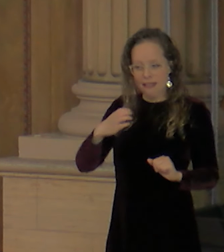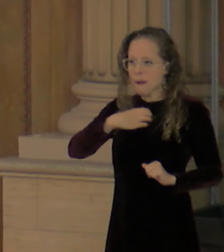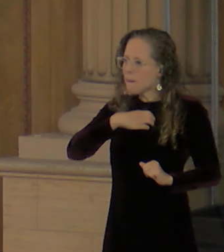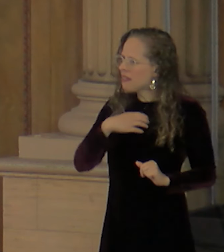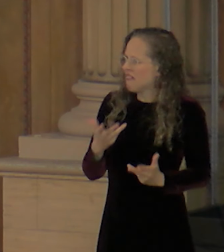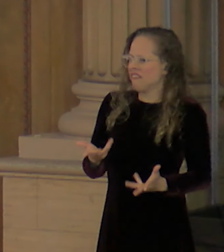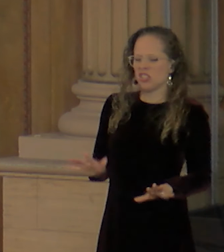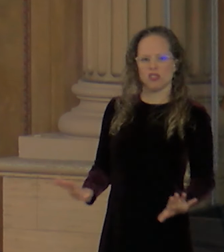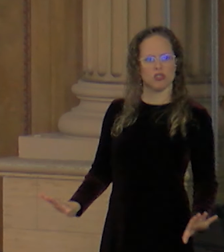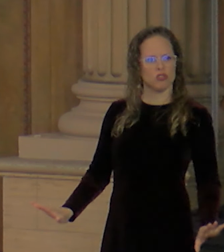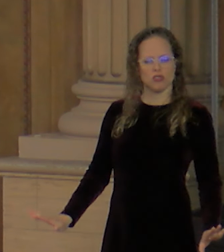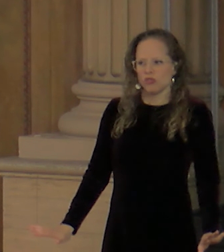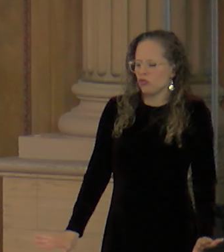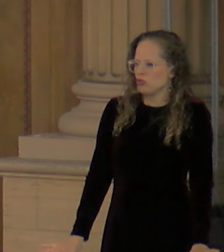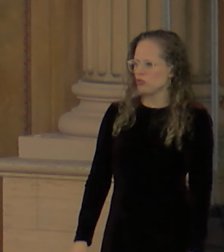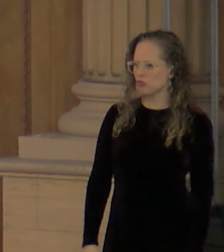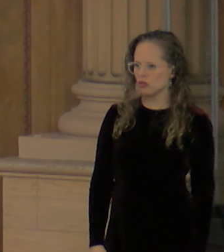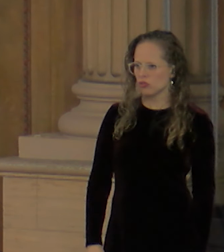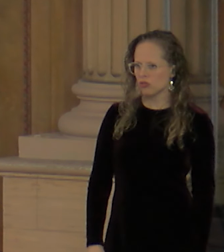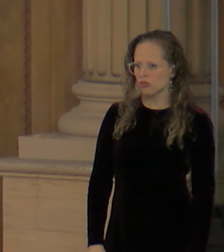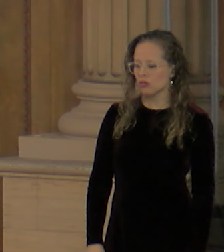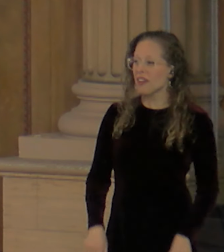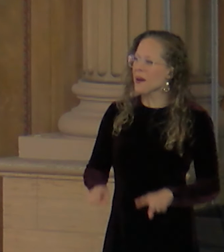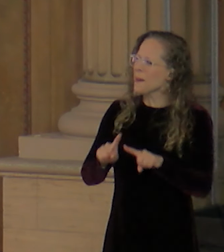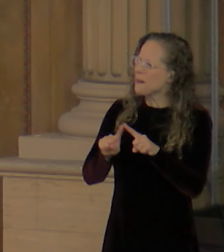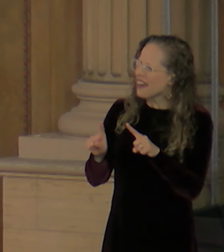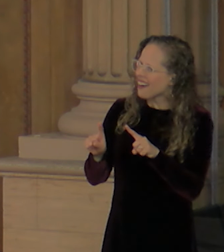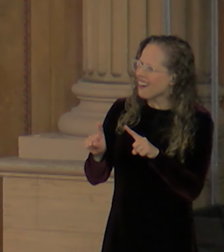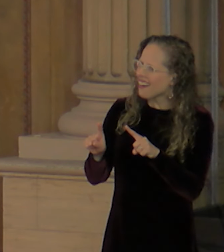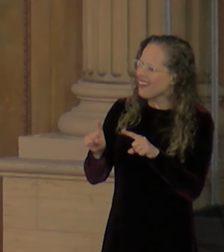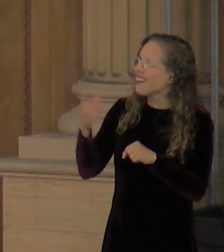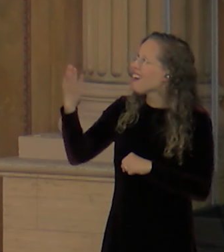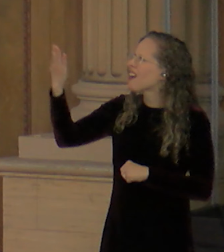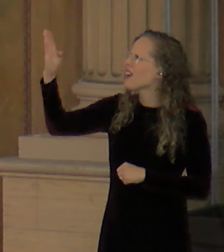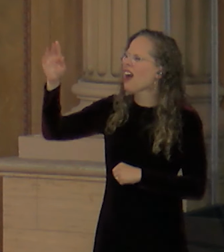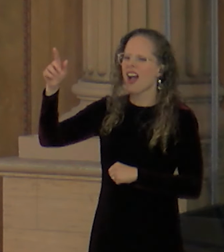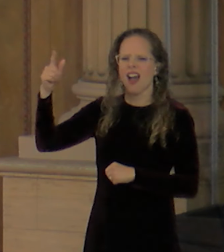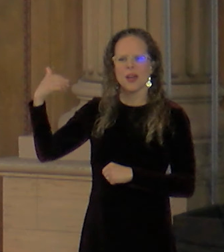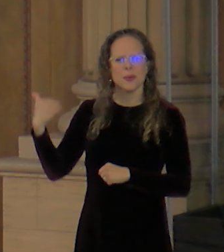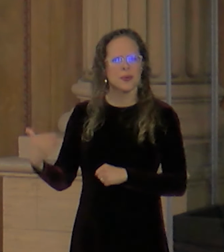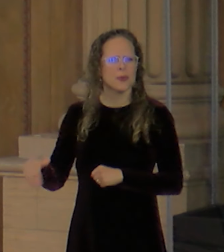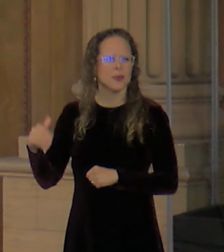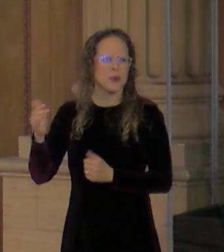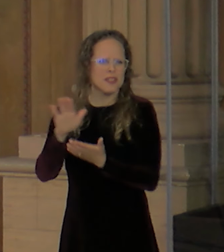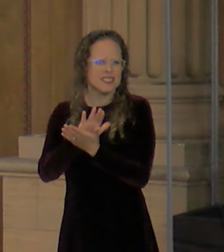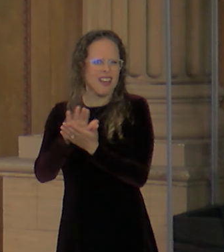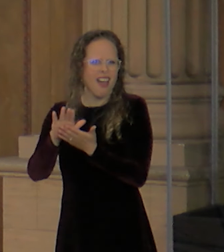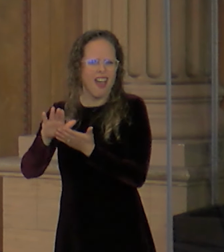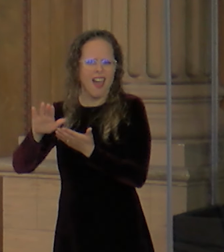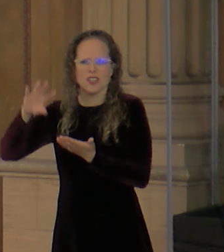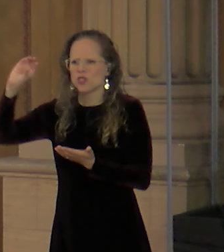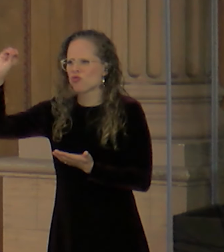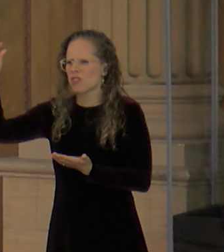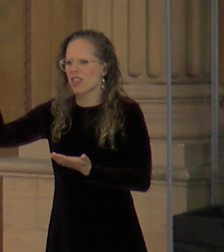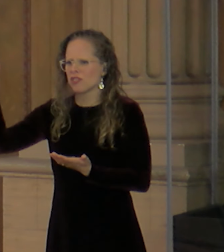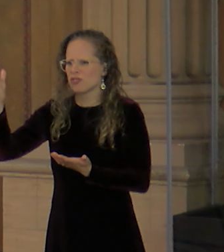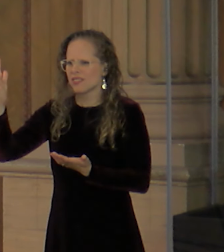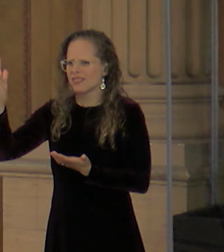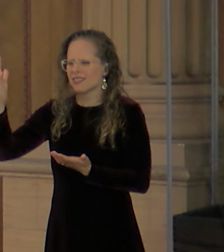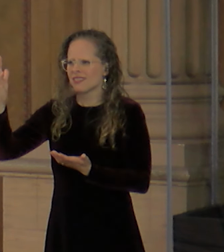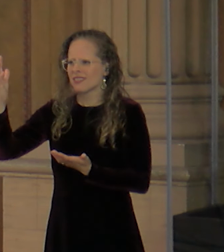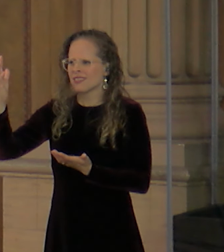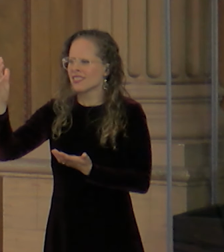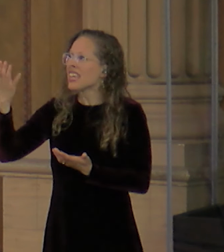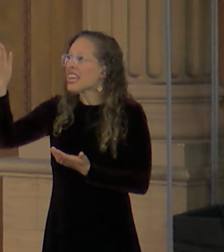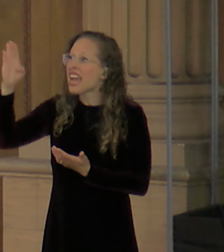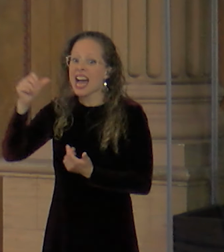anymore. But God is gracious and kind. He's a God of how much more. He isn't just after a ceasefire with Job